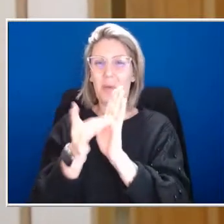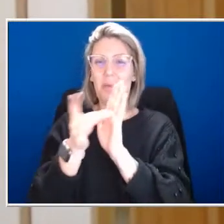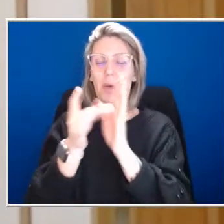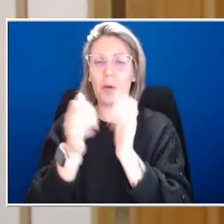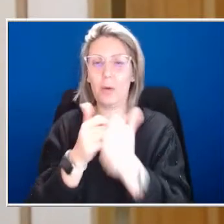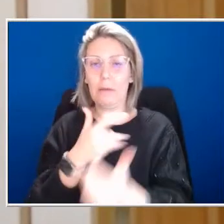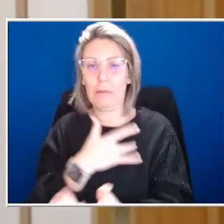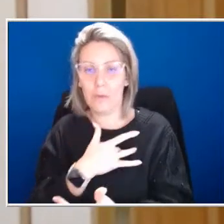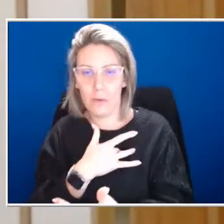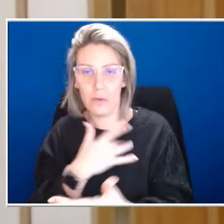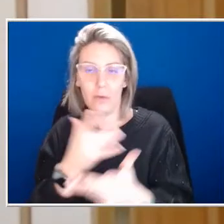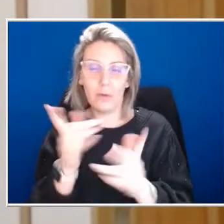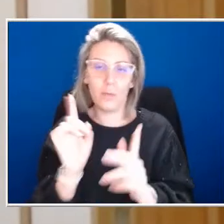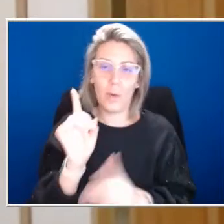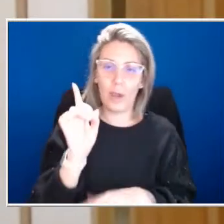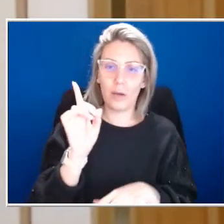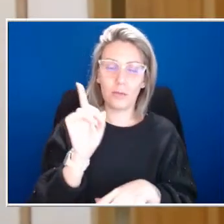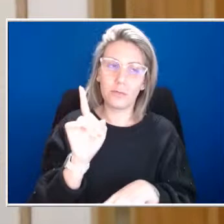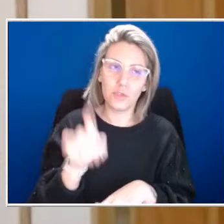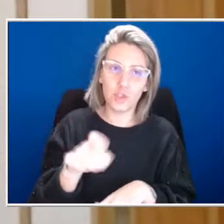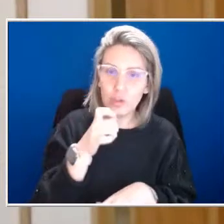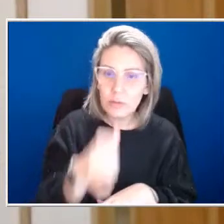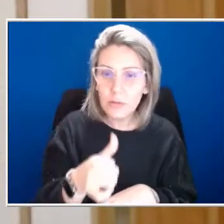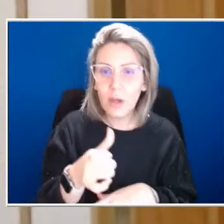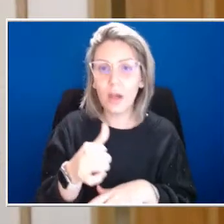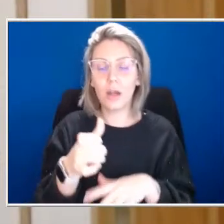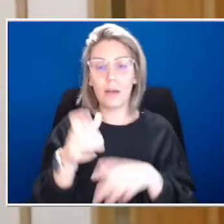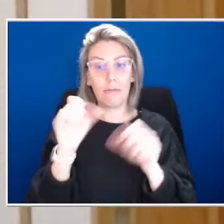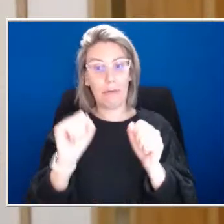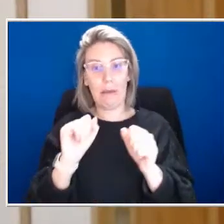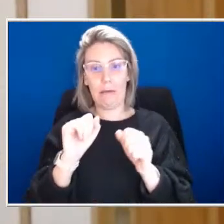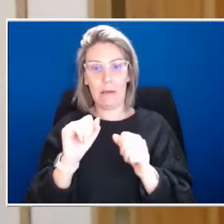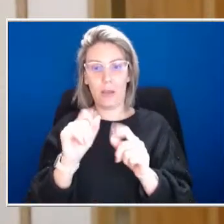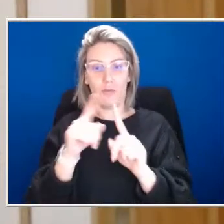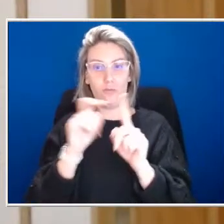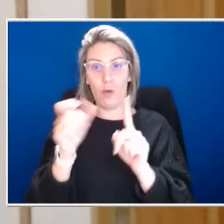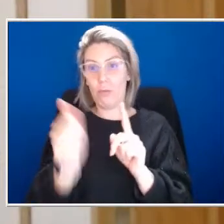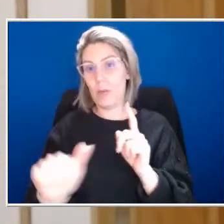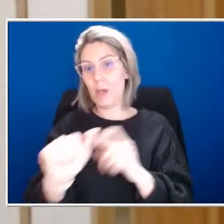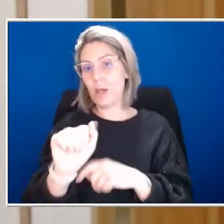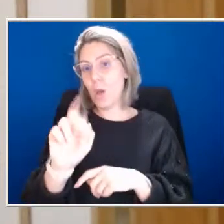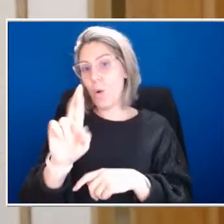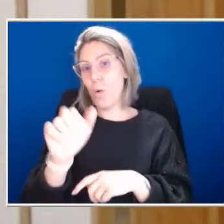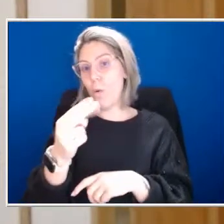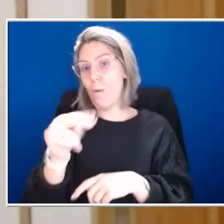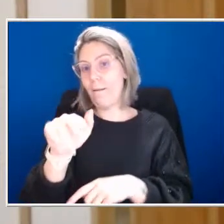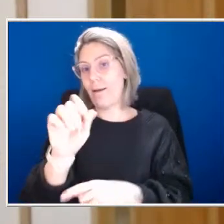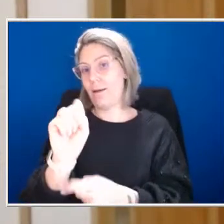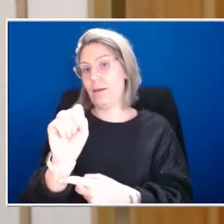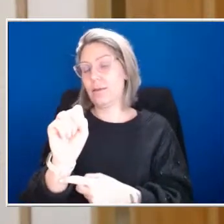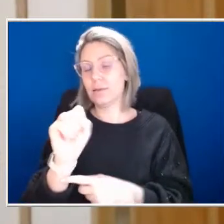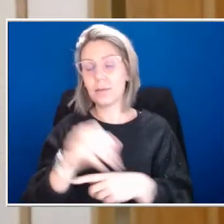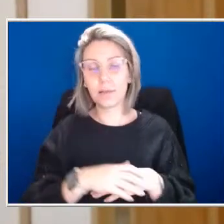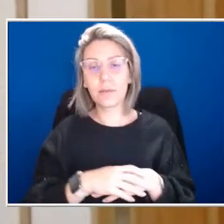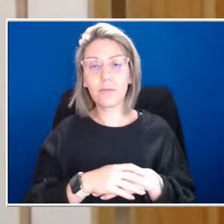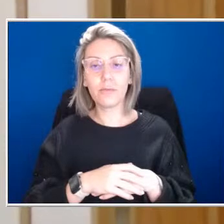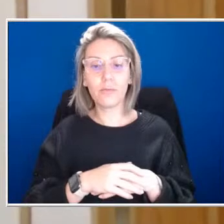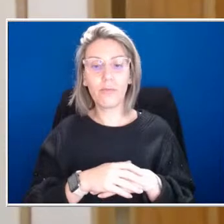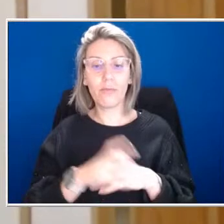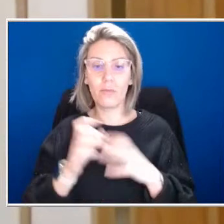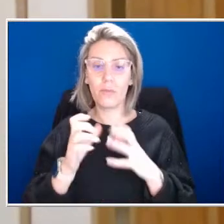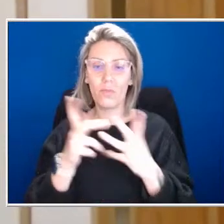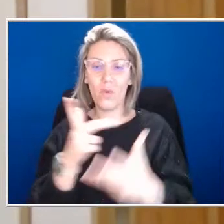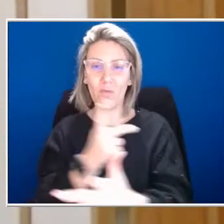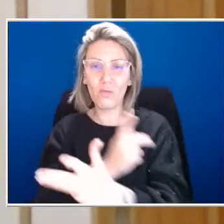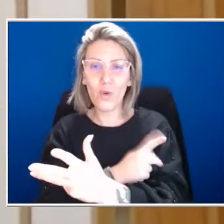should not build up. It can be part of an organ, whole organ, or multiple organs. And there are so many proteins that can